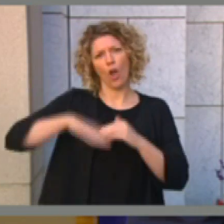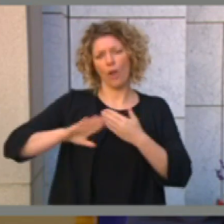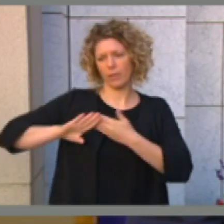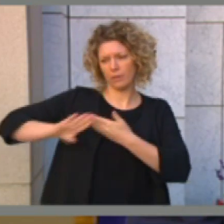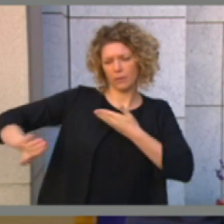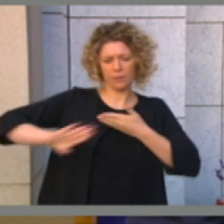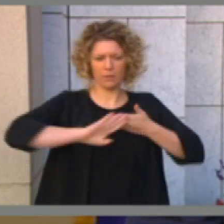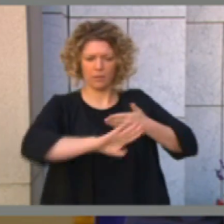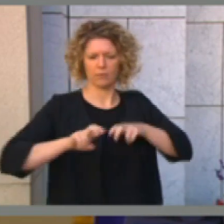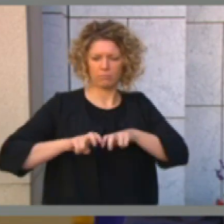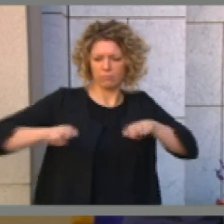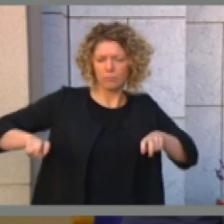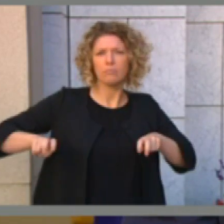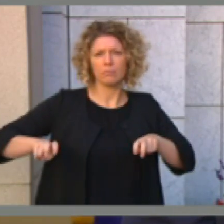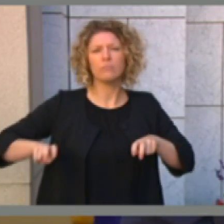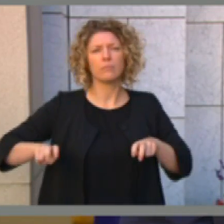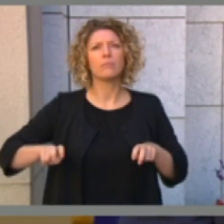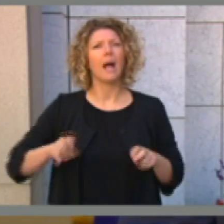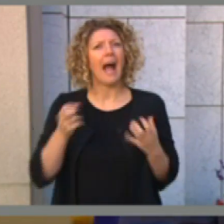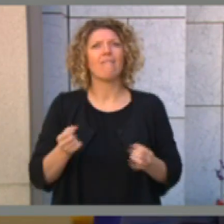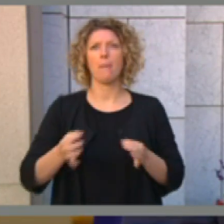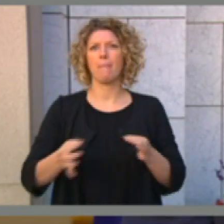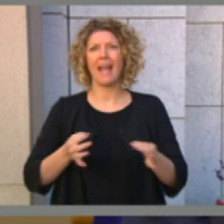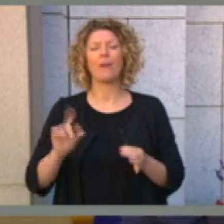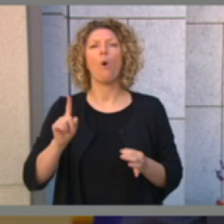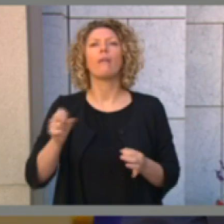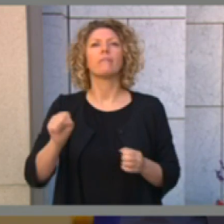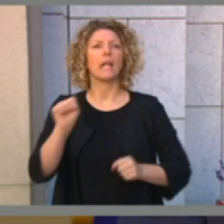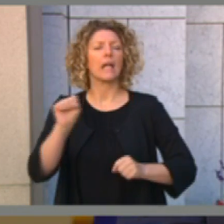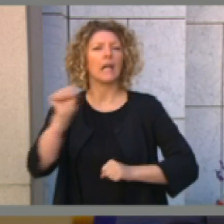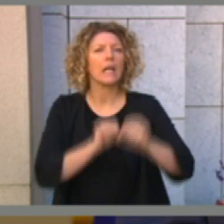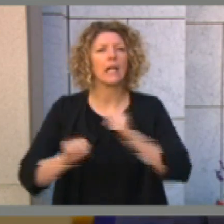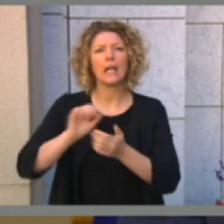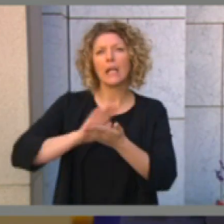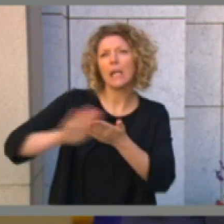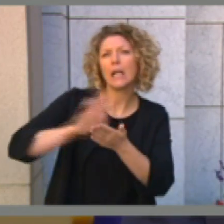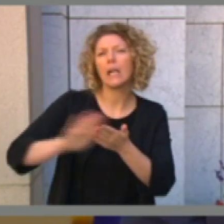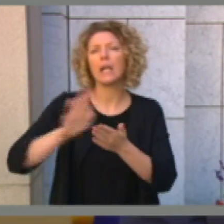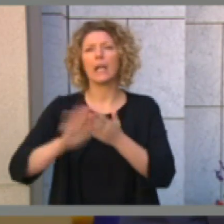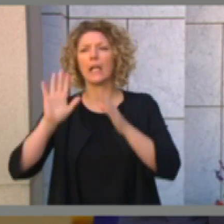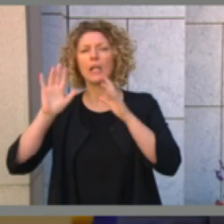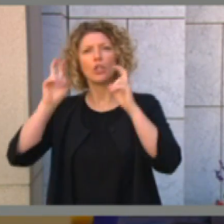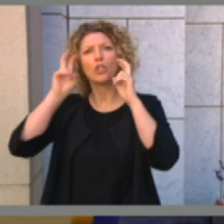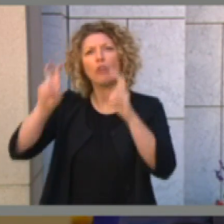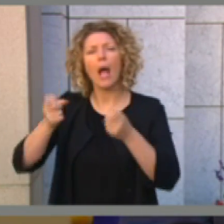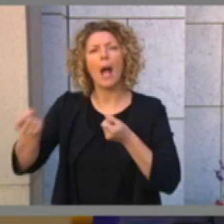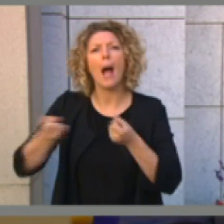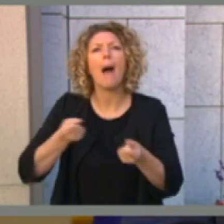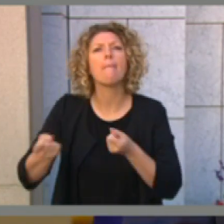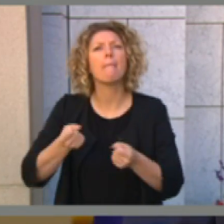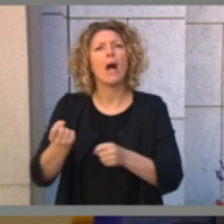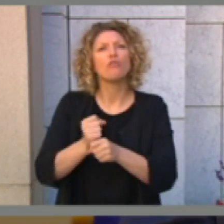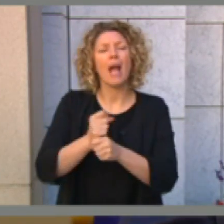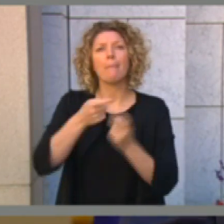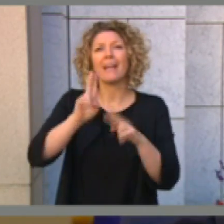that also means that the states are already putting in place proper hygiene processes in terms of cleaning of public transport. If you're getting